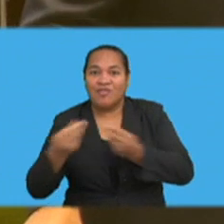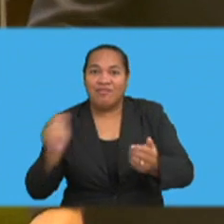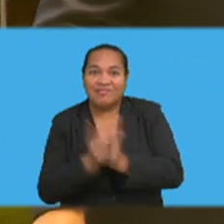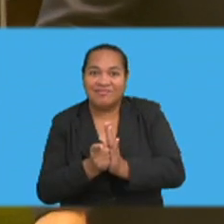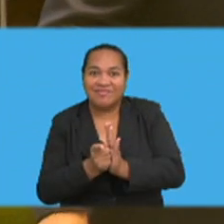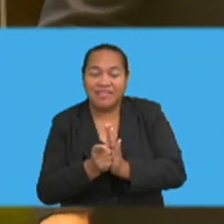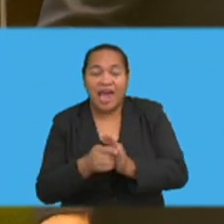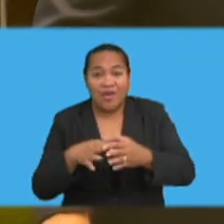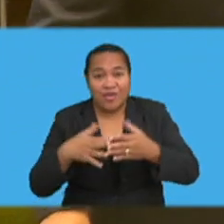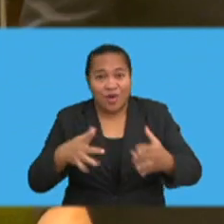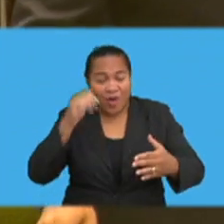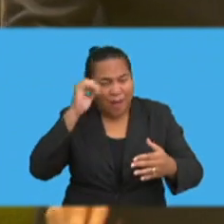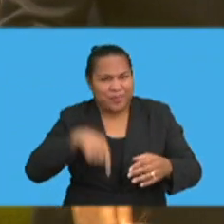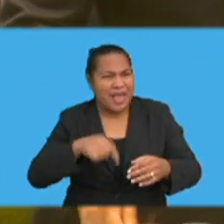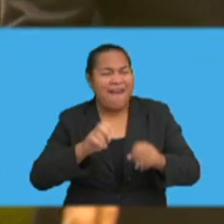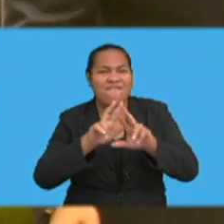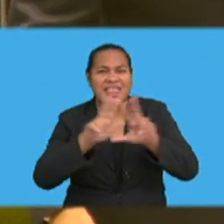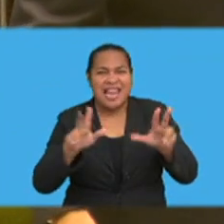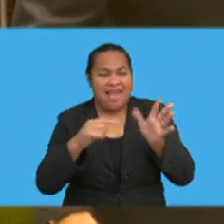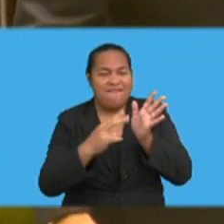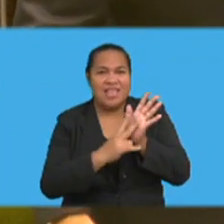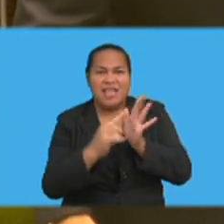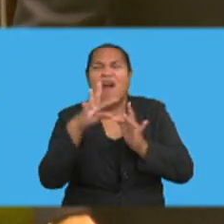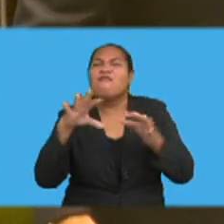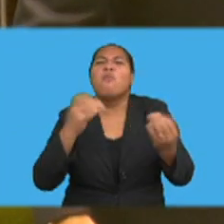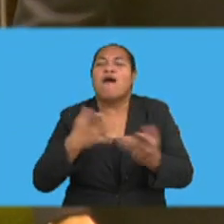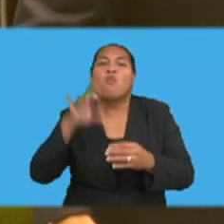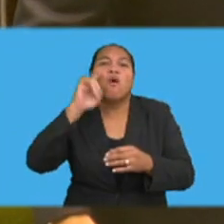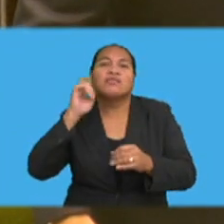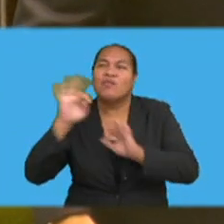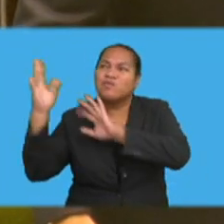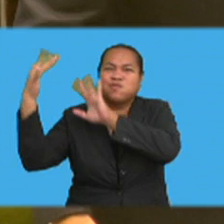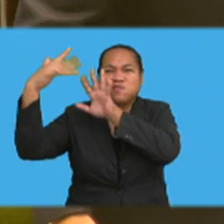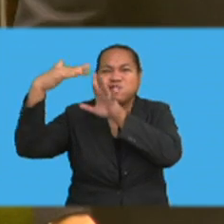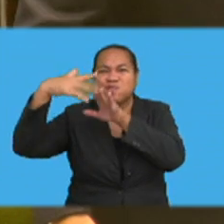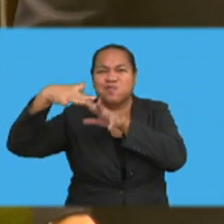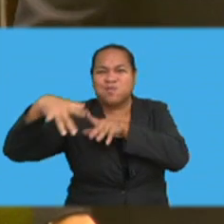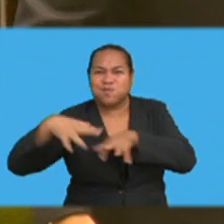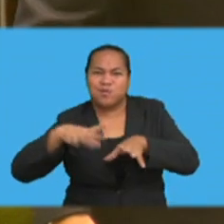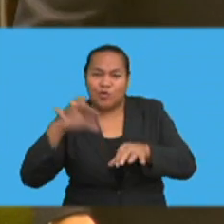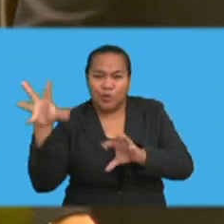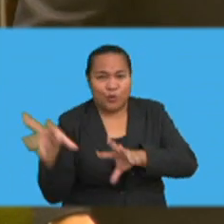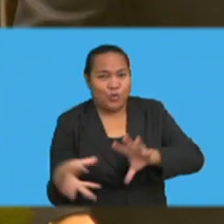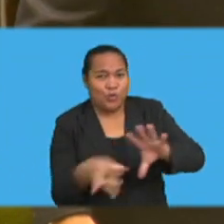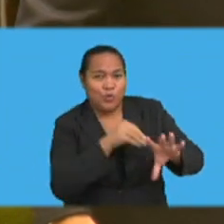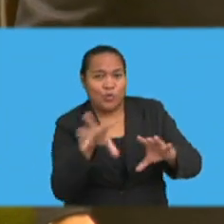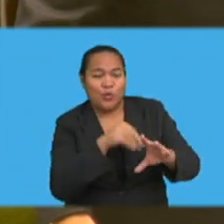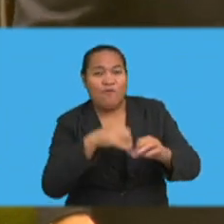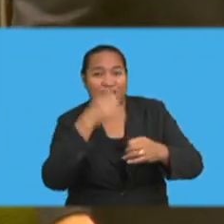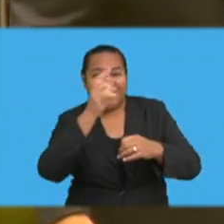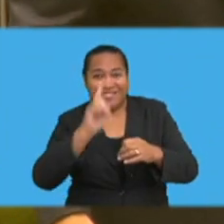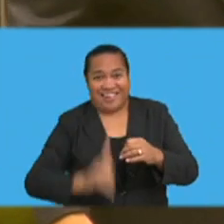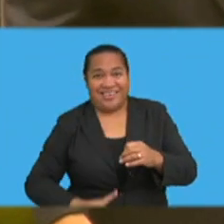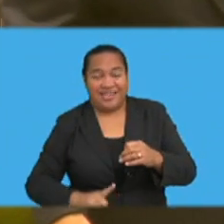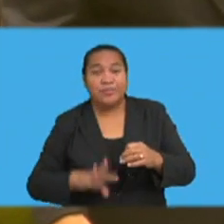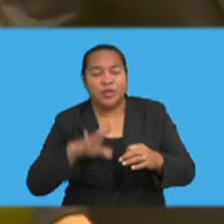supply of electricity in Viti Levu is from Manasagu, where 55% of the renewable sources, including